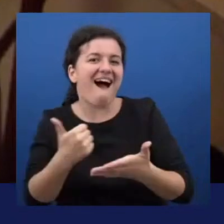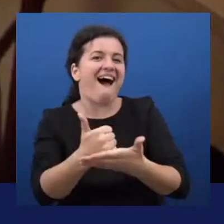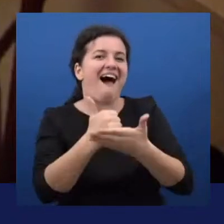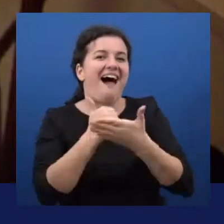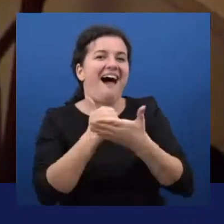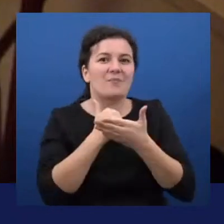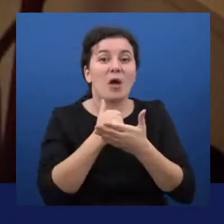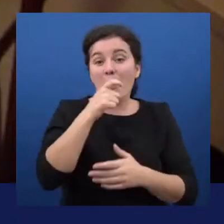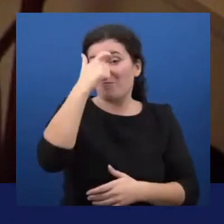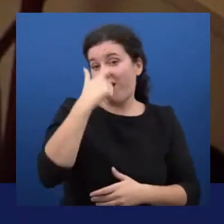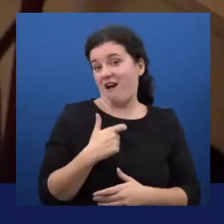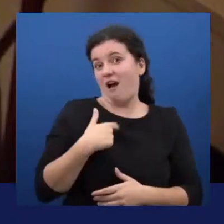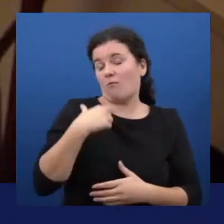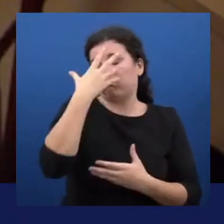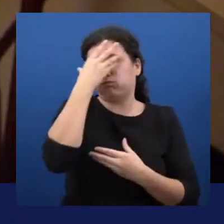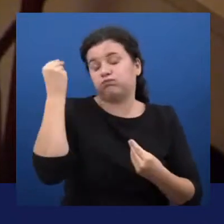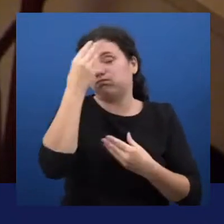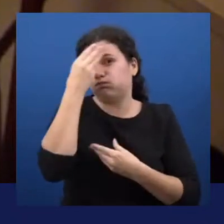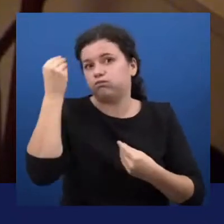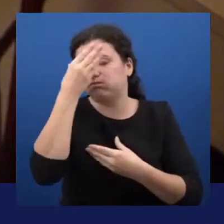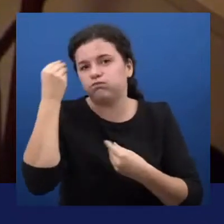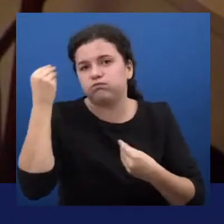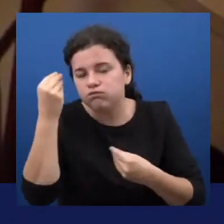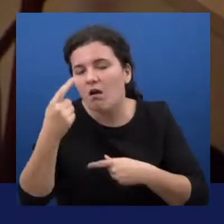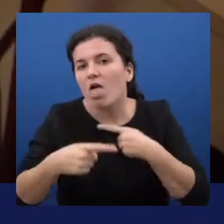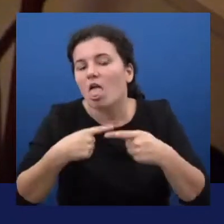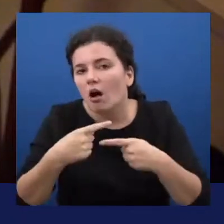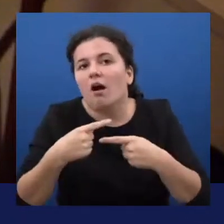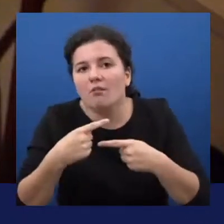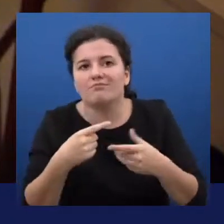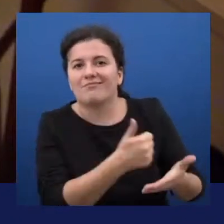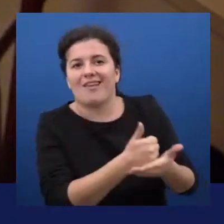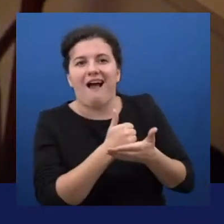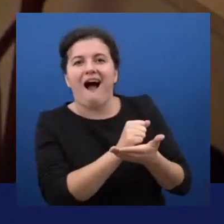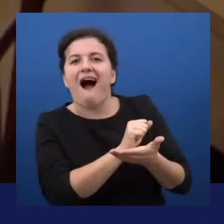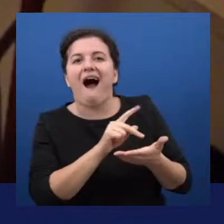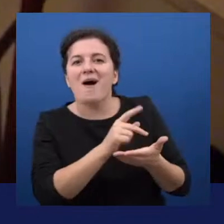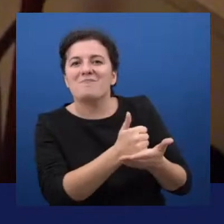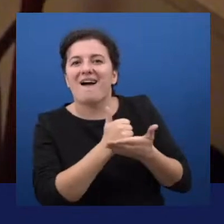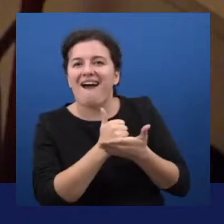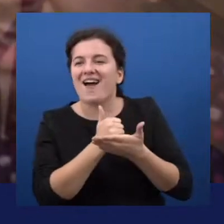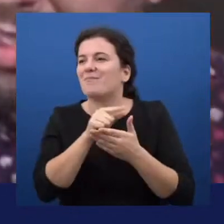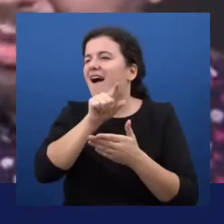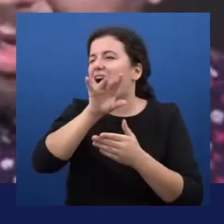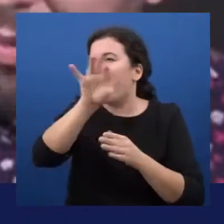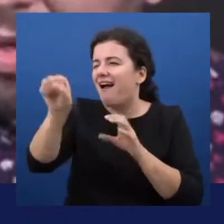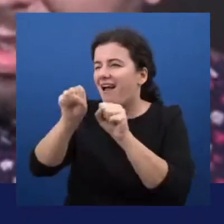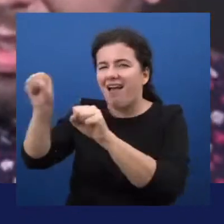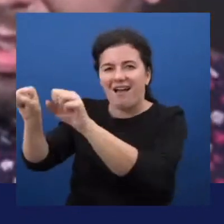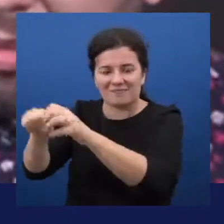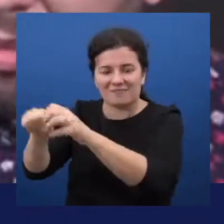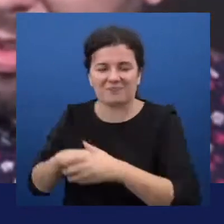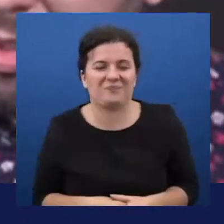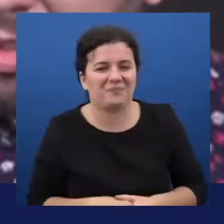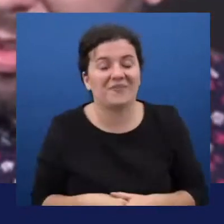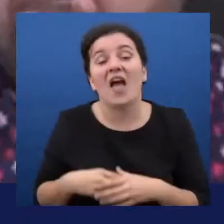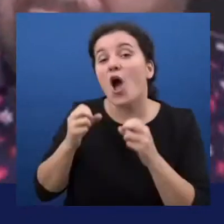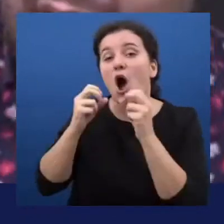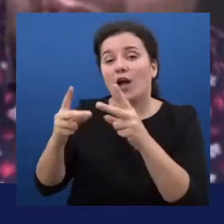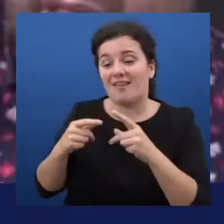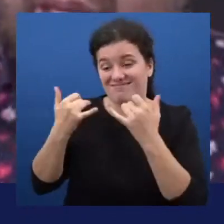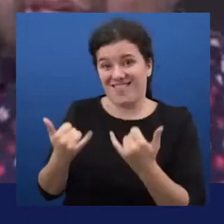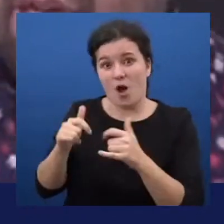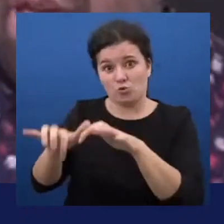Correct. Someone's asking about the resource. I'm going to put it there in the chat. Again, I think that's the right one. Let me double check it